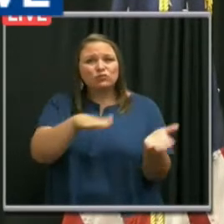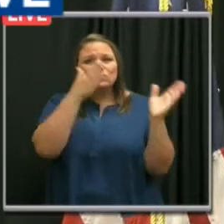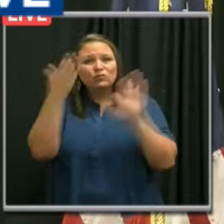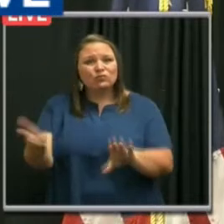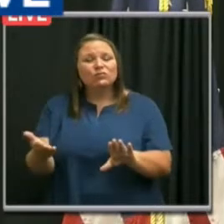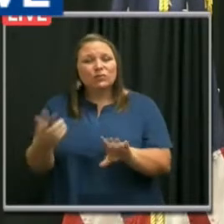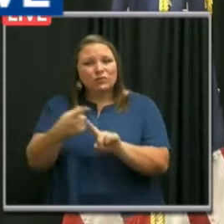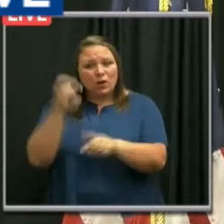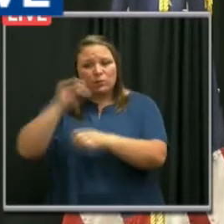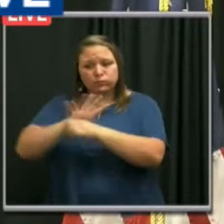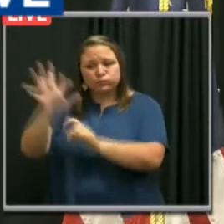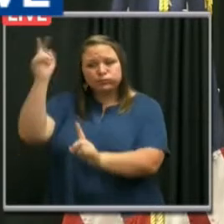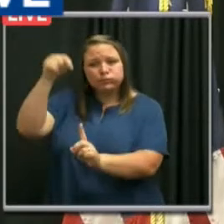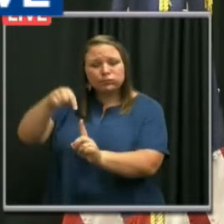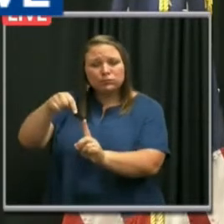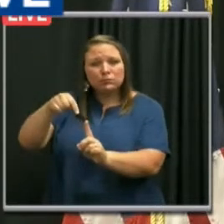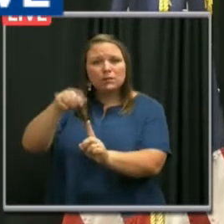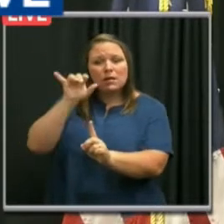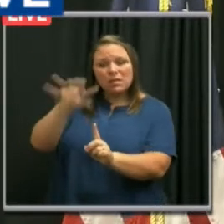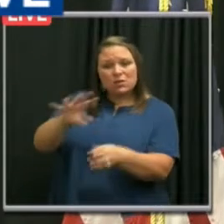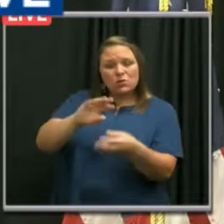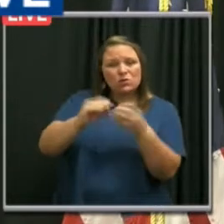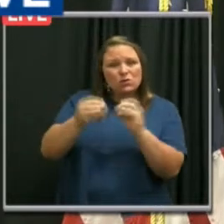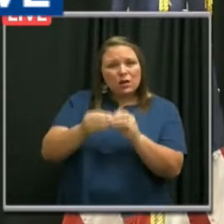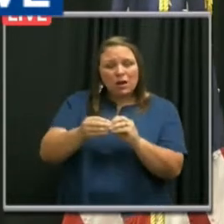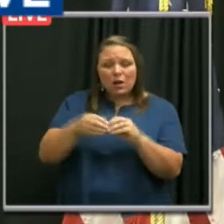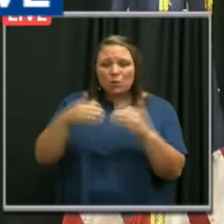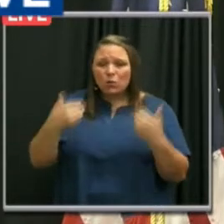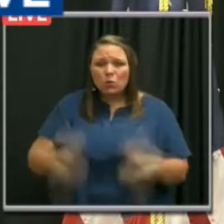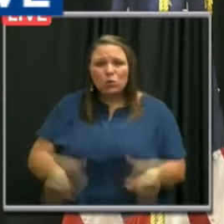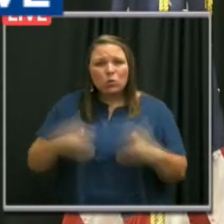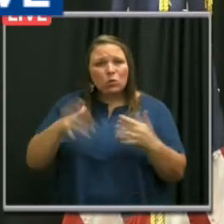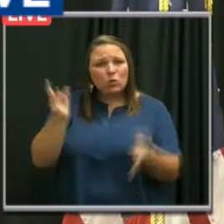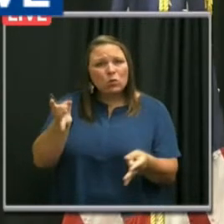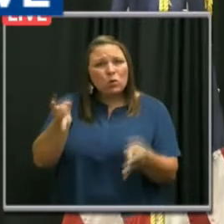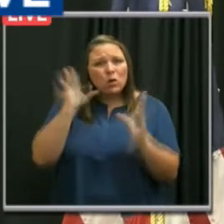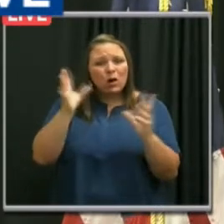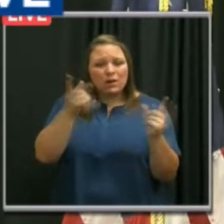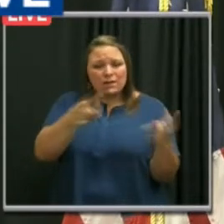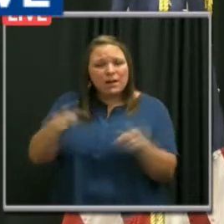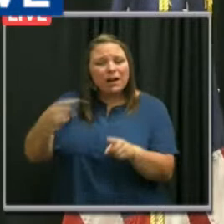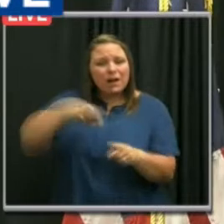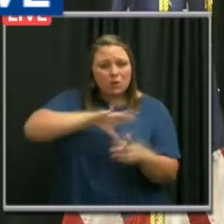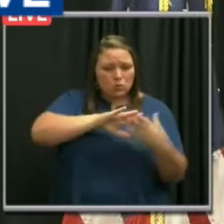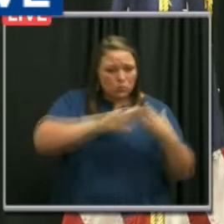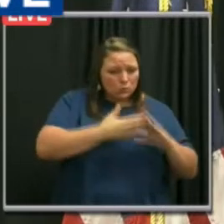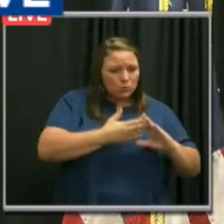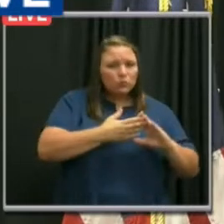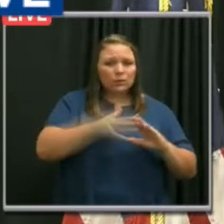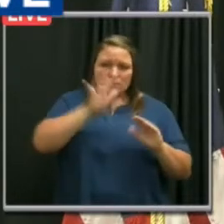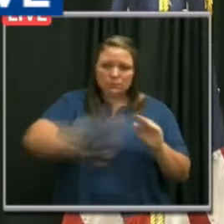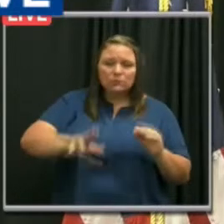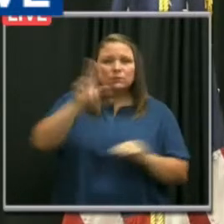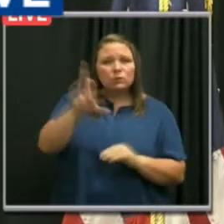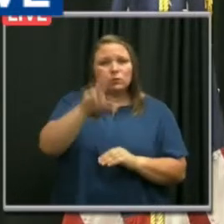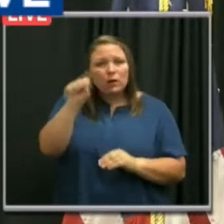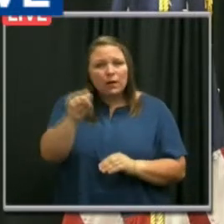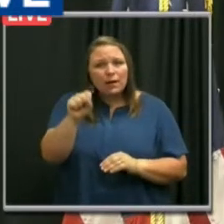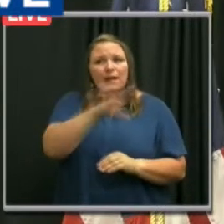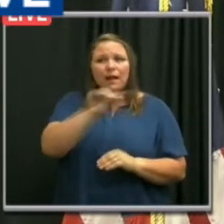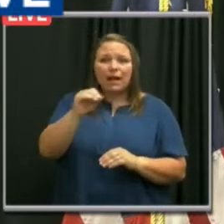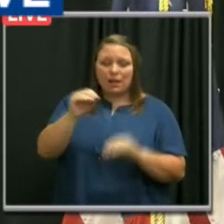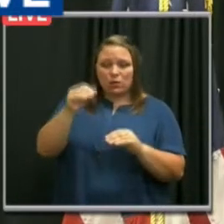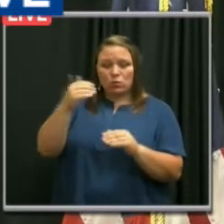COVID-19. These numbers reflect the tremendous toll that the virus has taken on our communities around the country